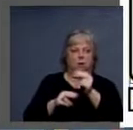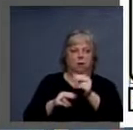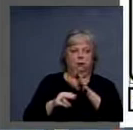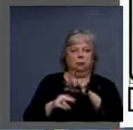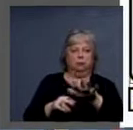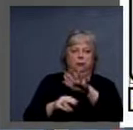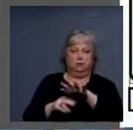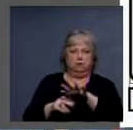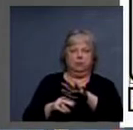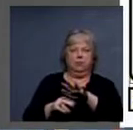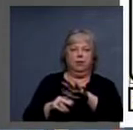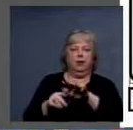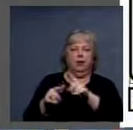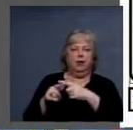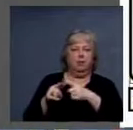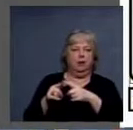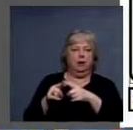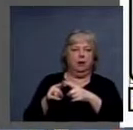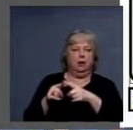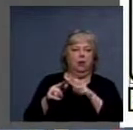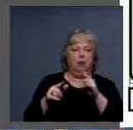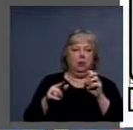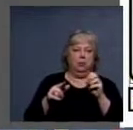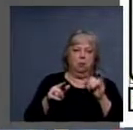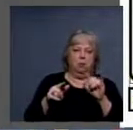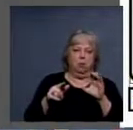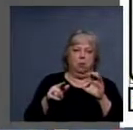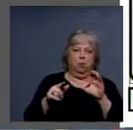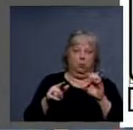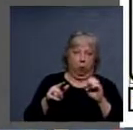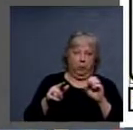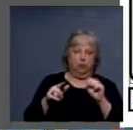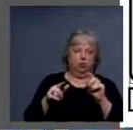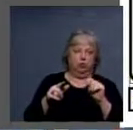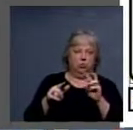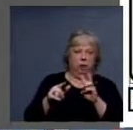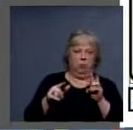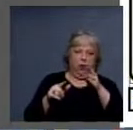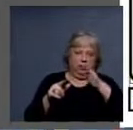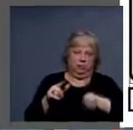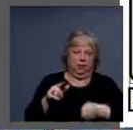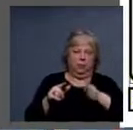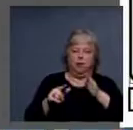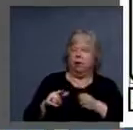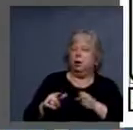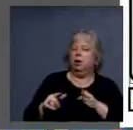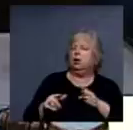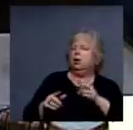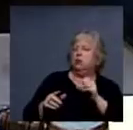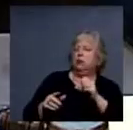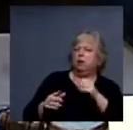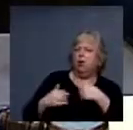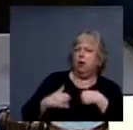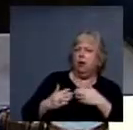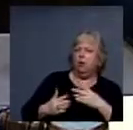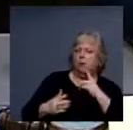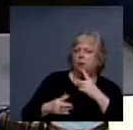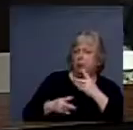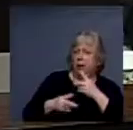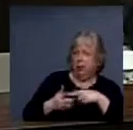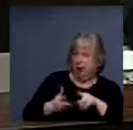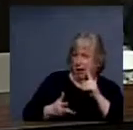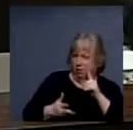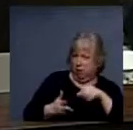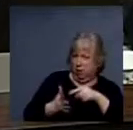and then along Boyce Street, which is on the west side of the property. So the owner will be taking care of the cost for